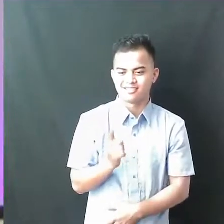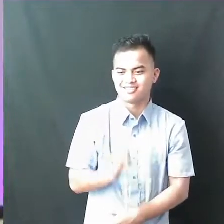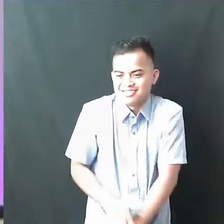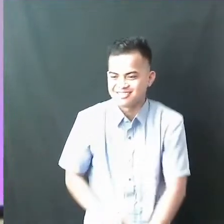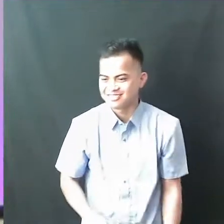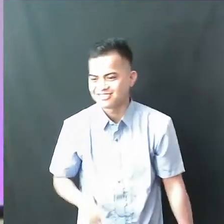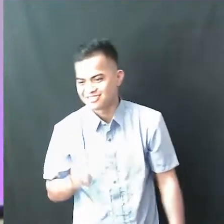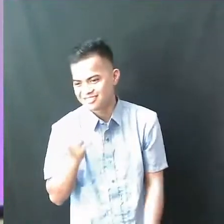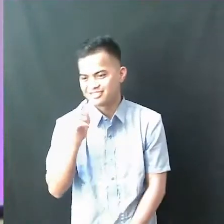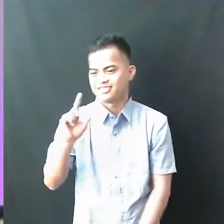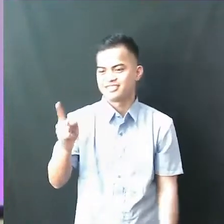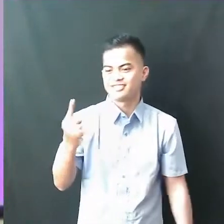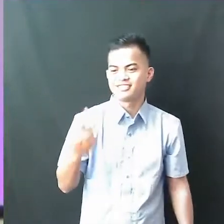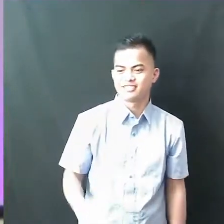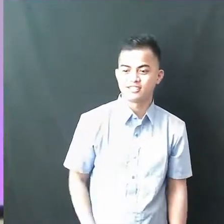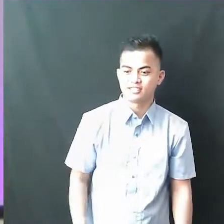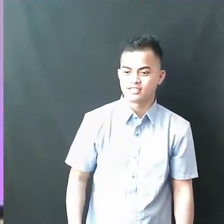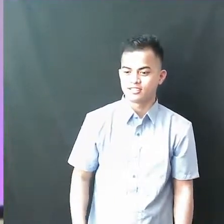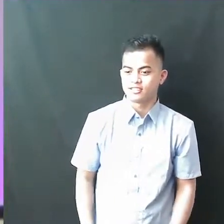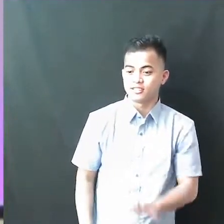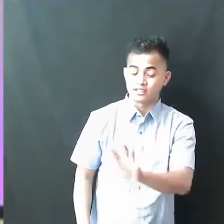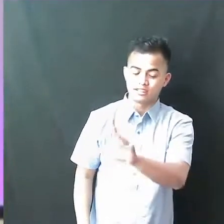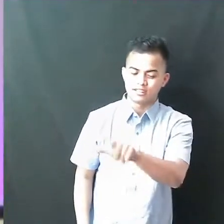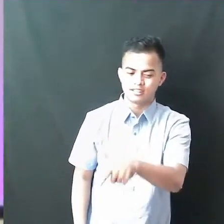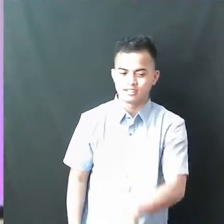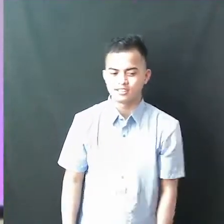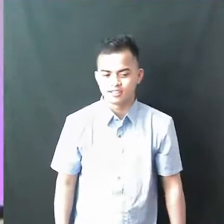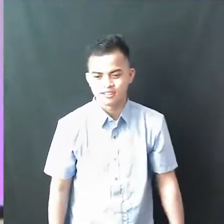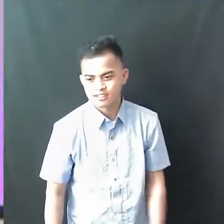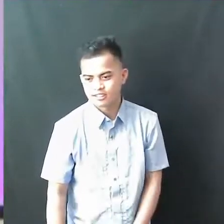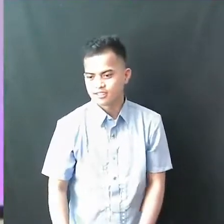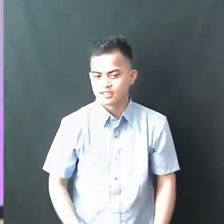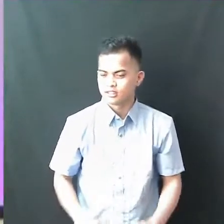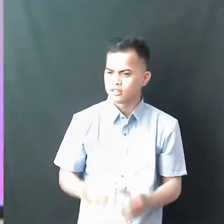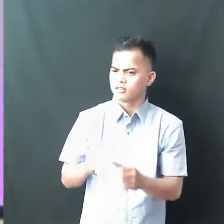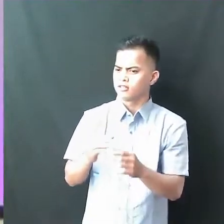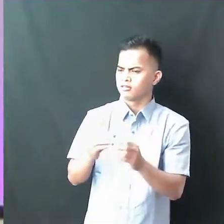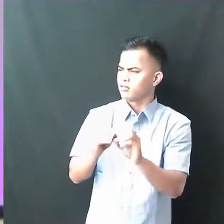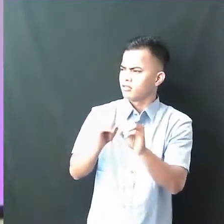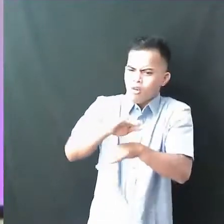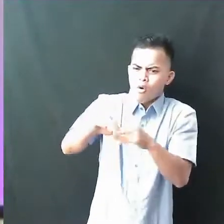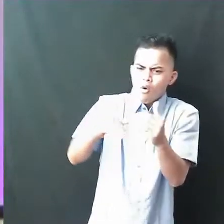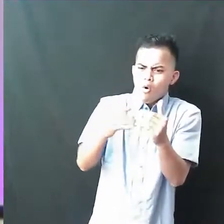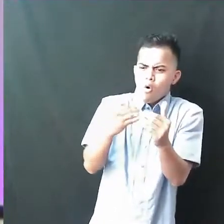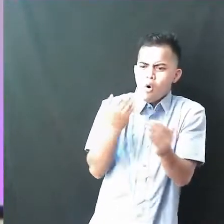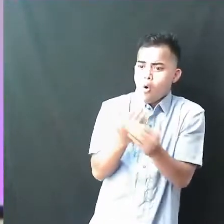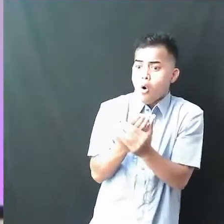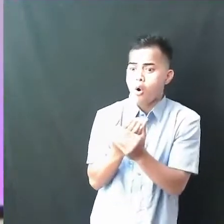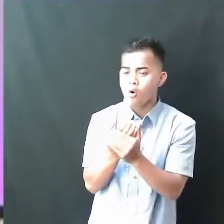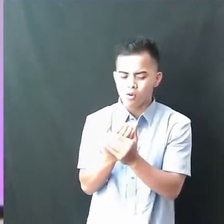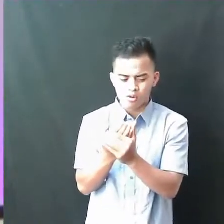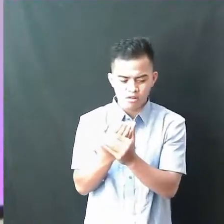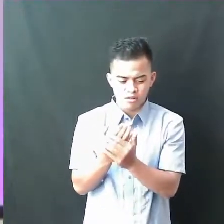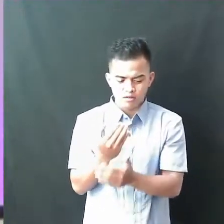21. Okay, first in English. Prove all things, hold fast that which